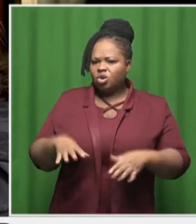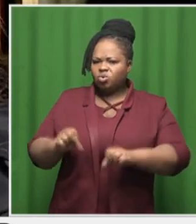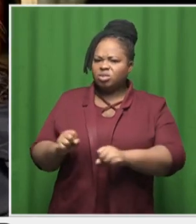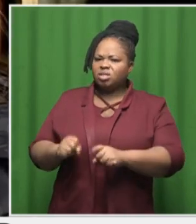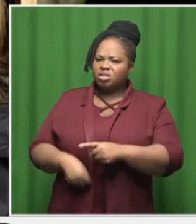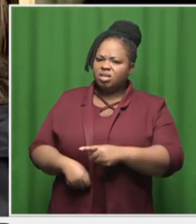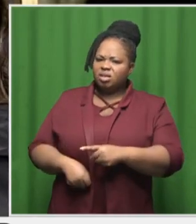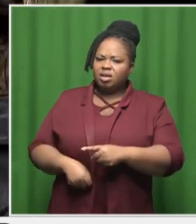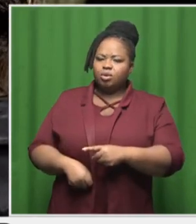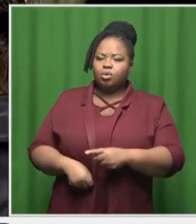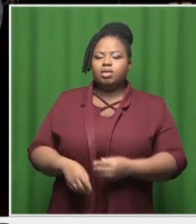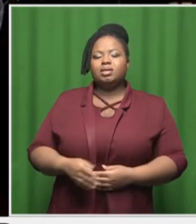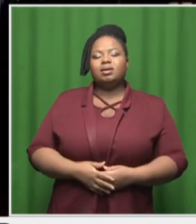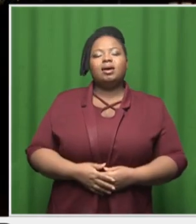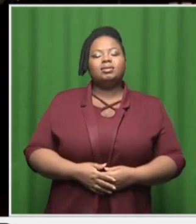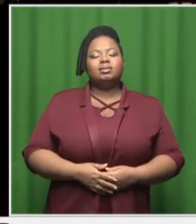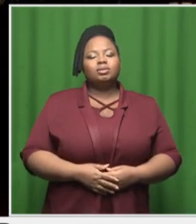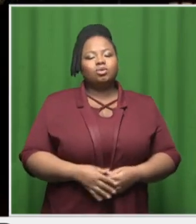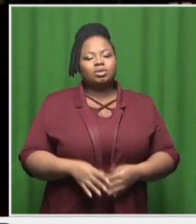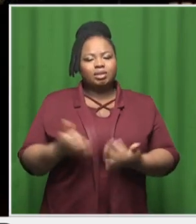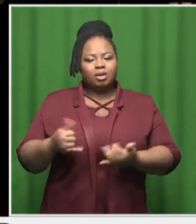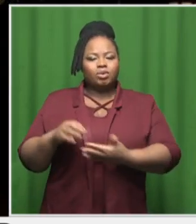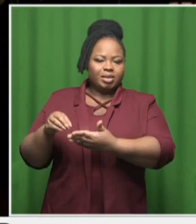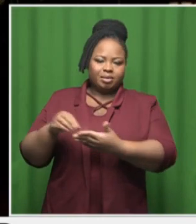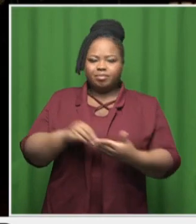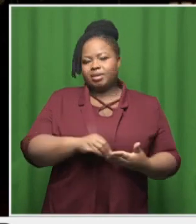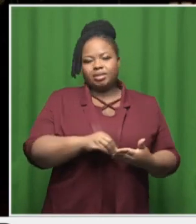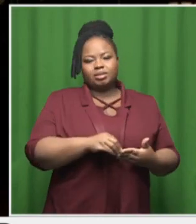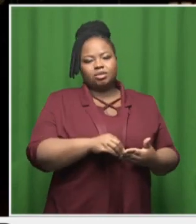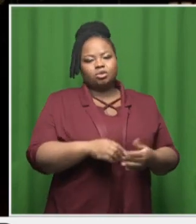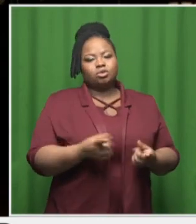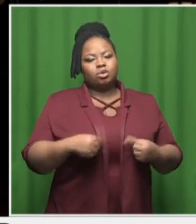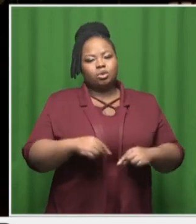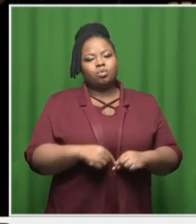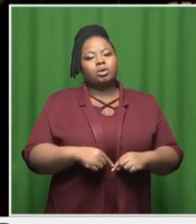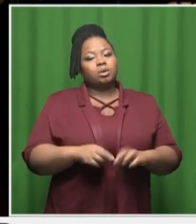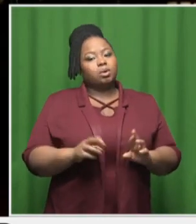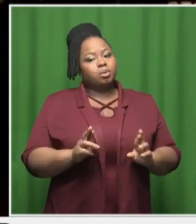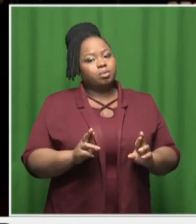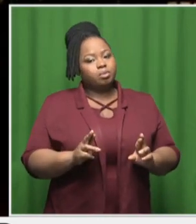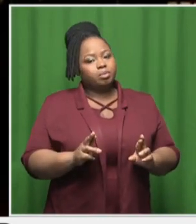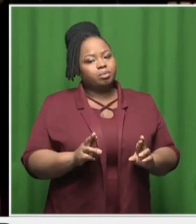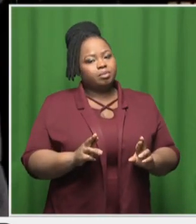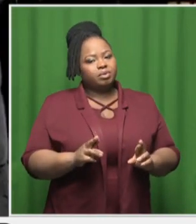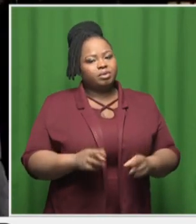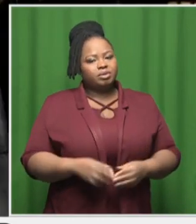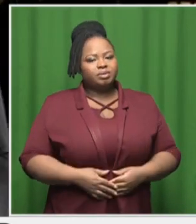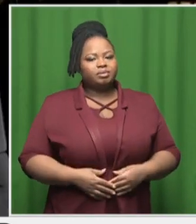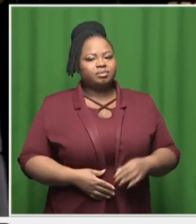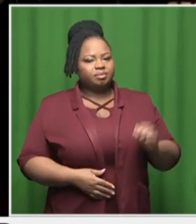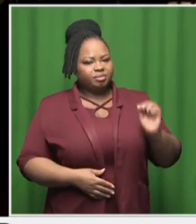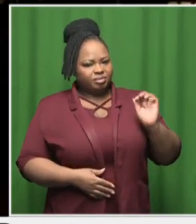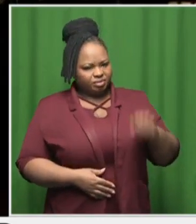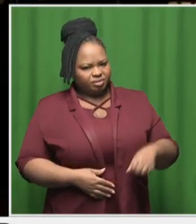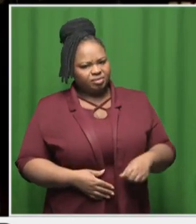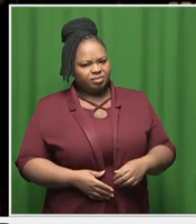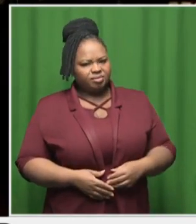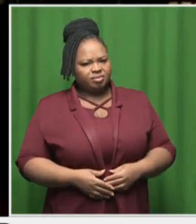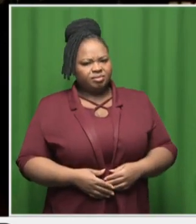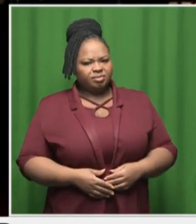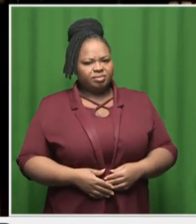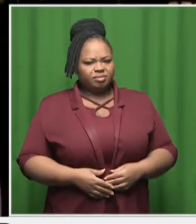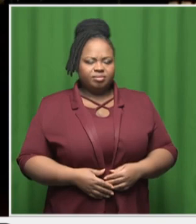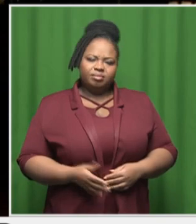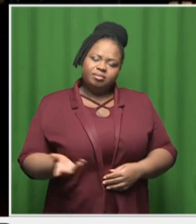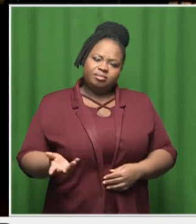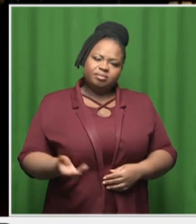They hosted. So they bring in the cup, and we are sort of hoping to take it away. Yes. So, you know, the